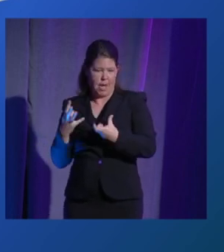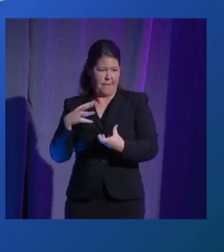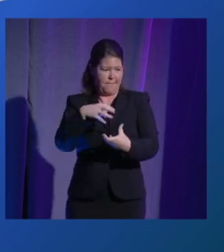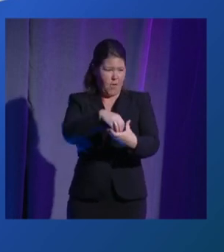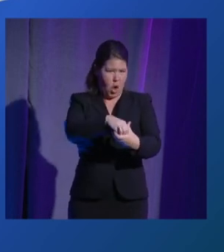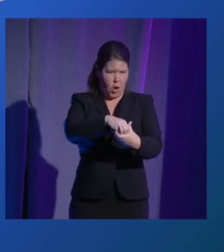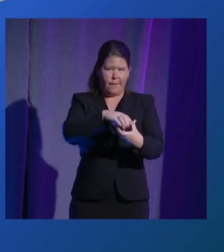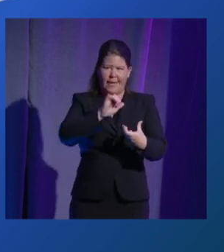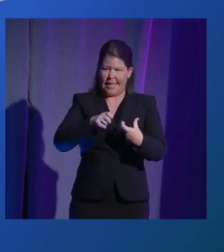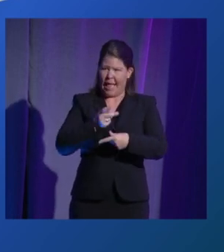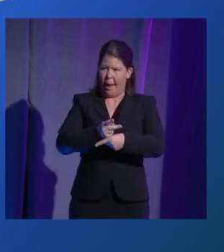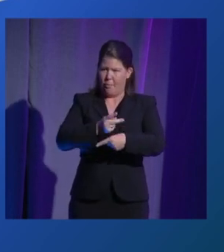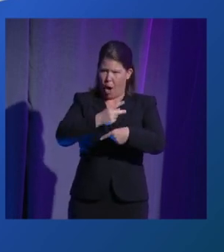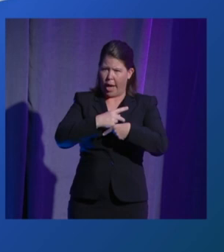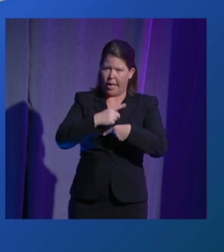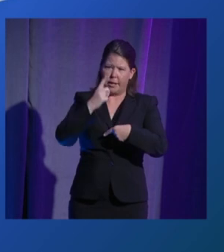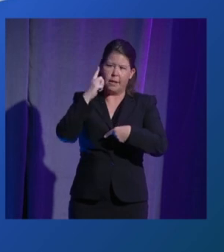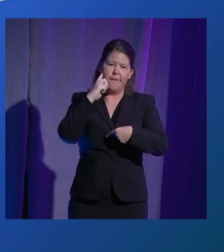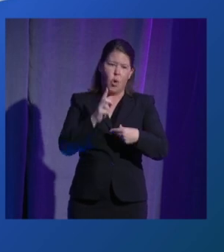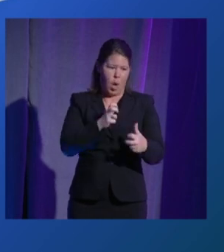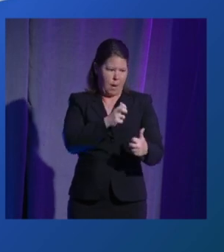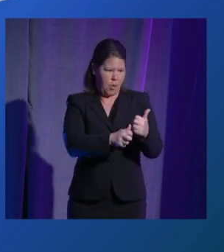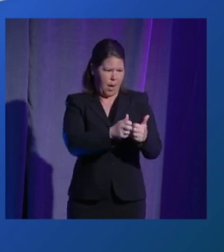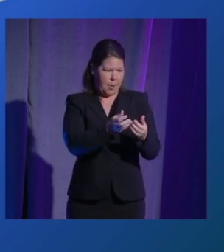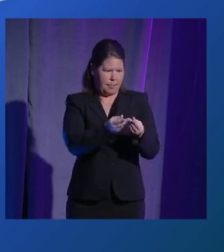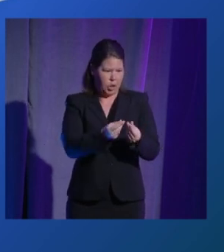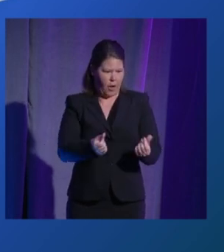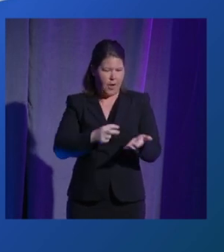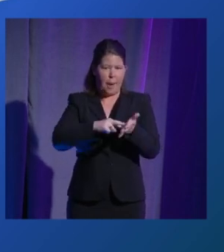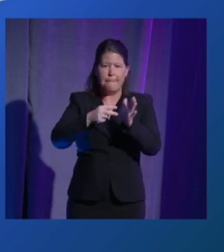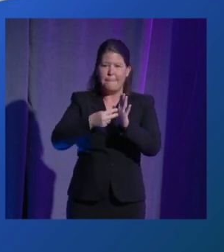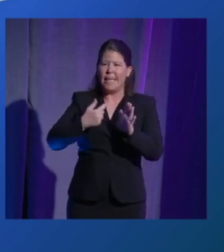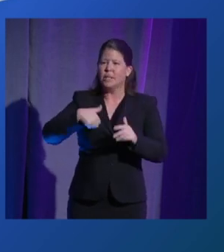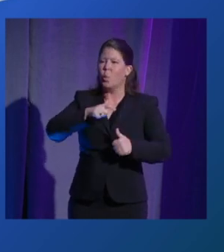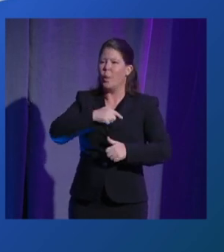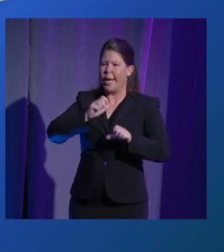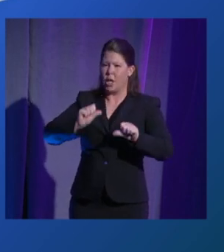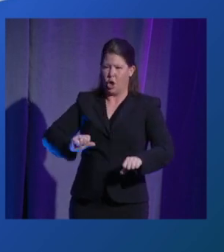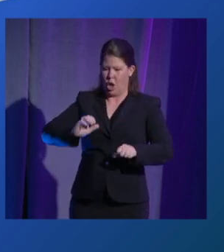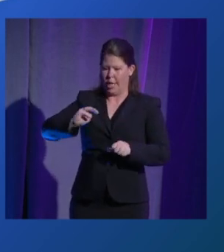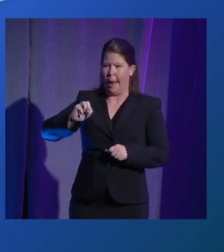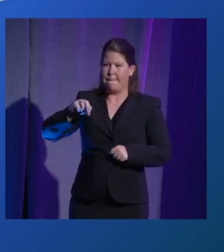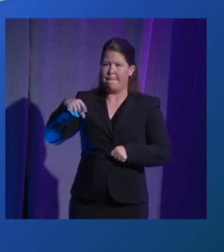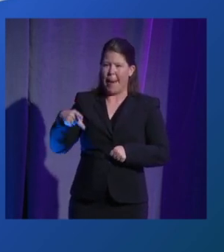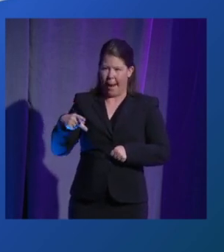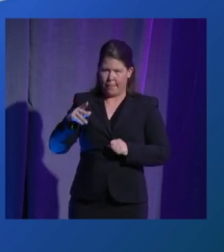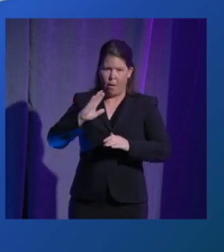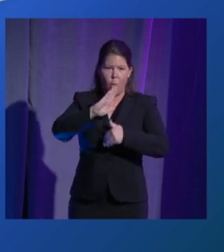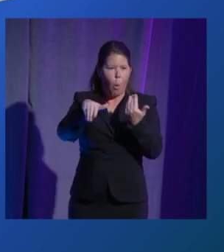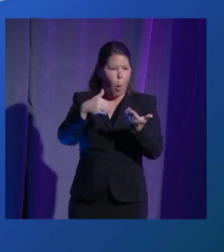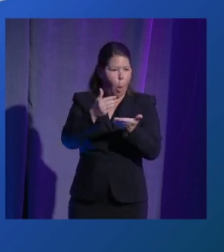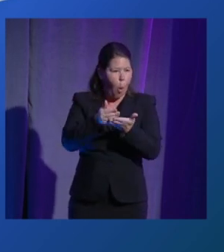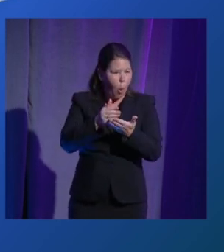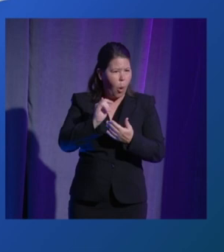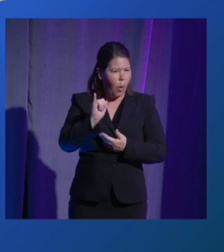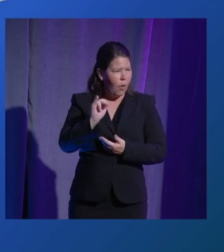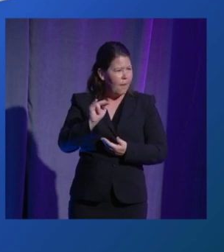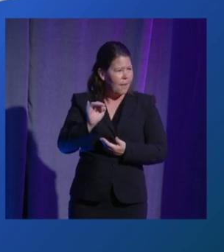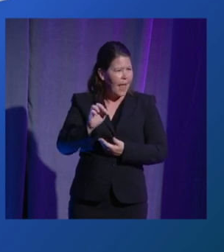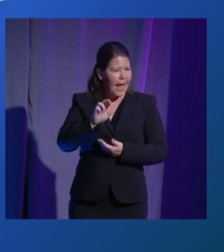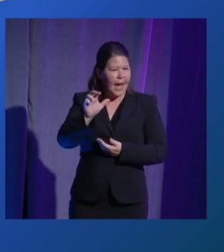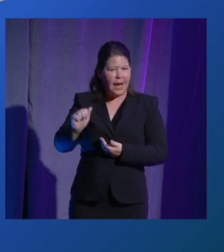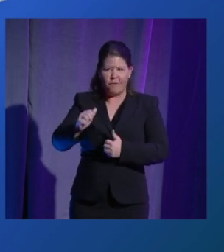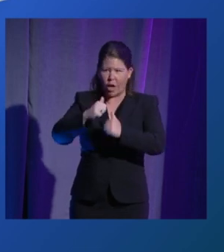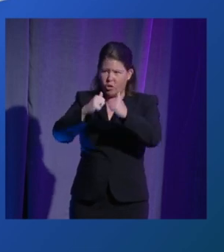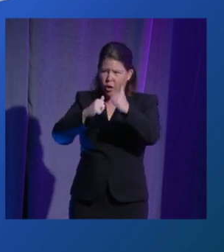Security a project that had looked at mapping all the infrastructure across the US and looking at you know buildings from the size